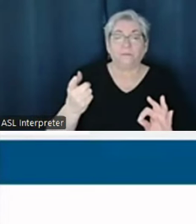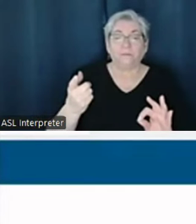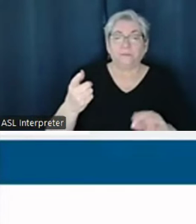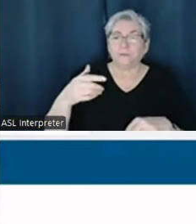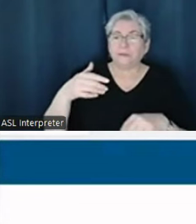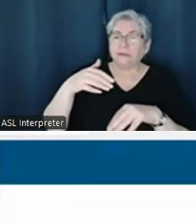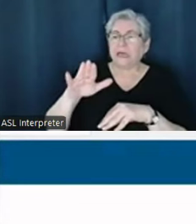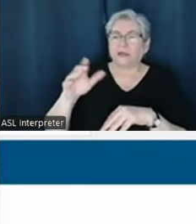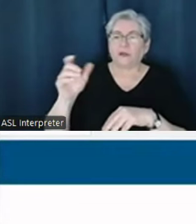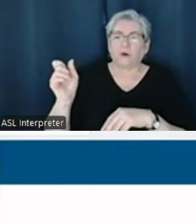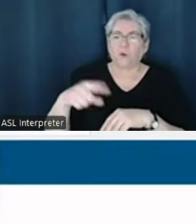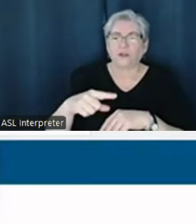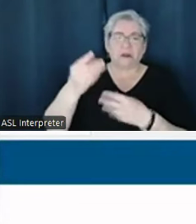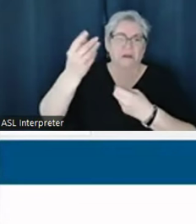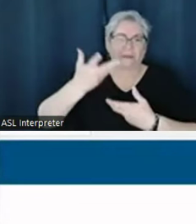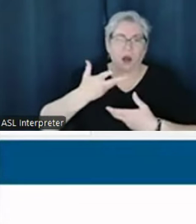a question and let me know.